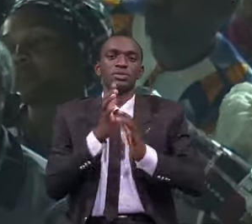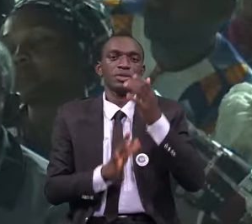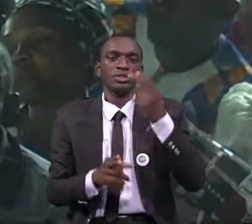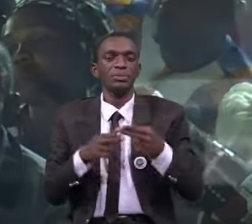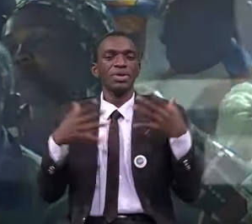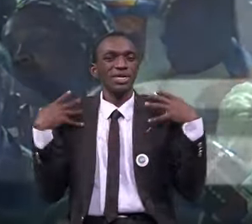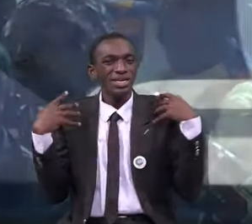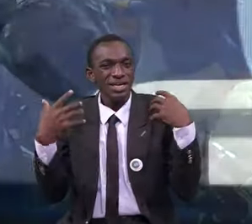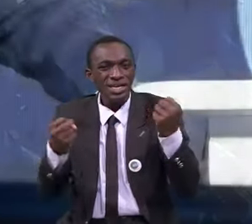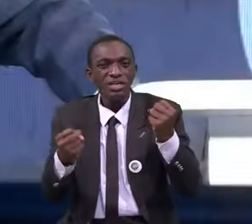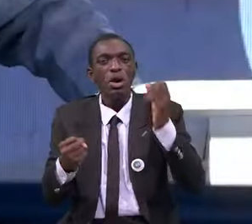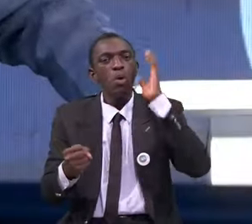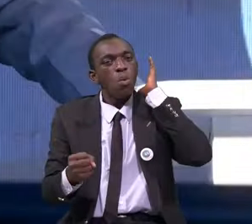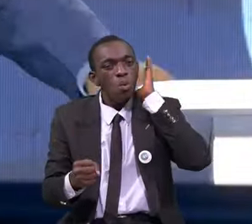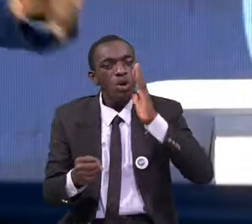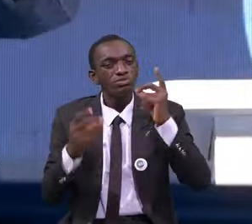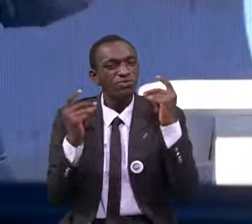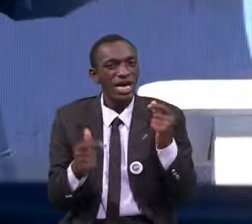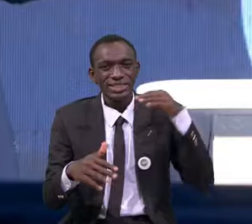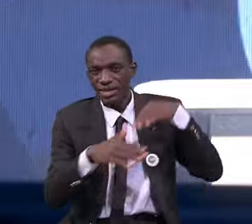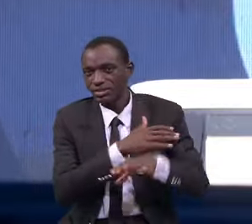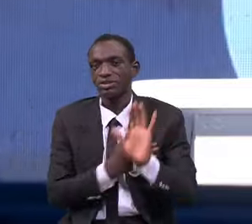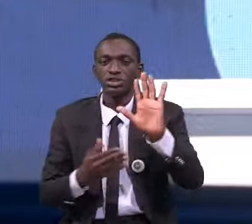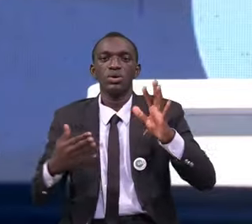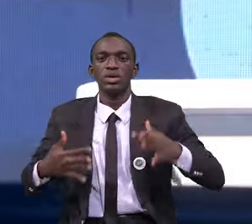Healing will run fast into your life.